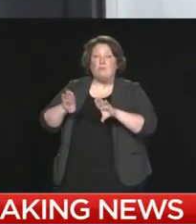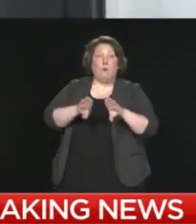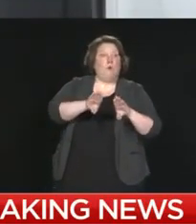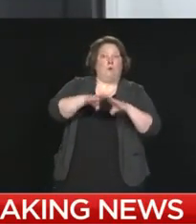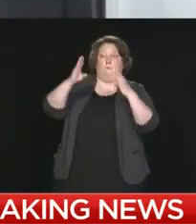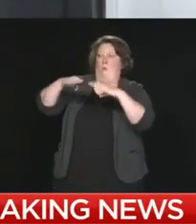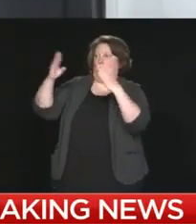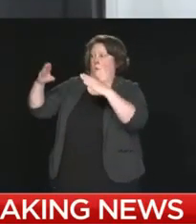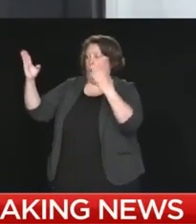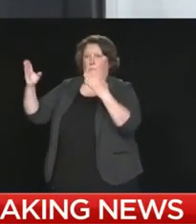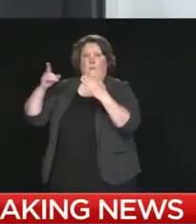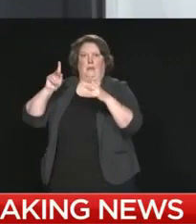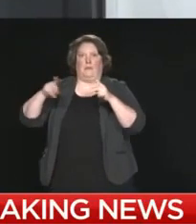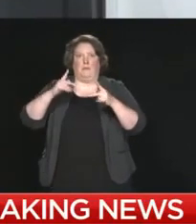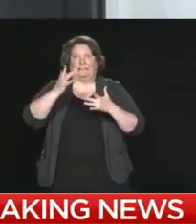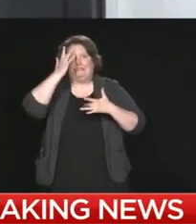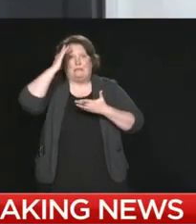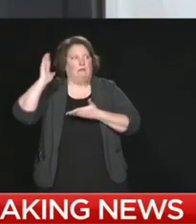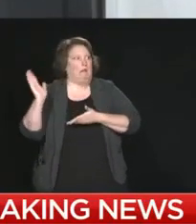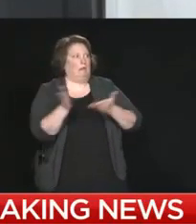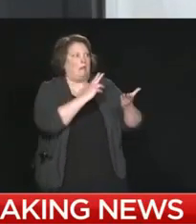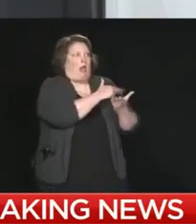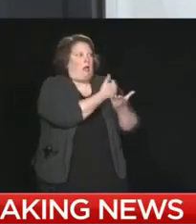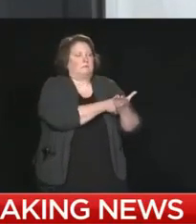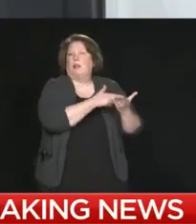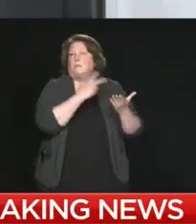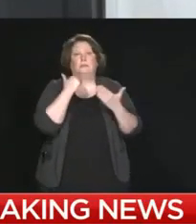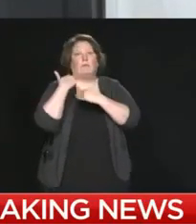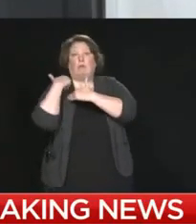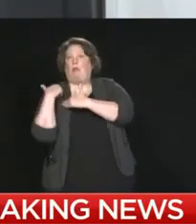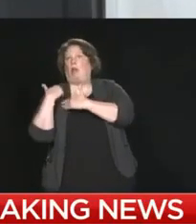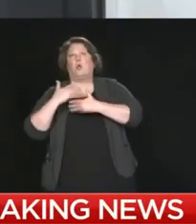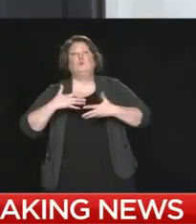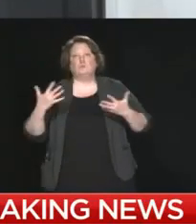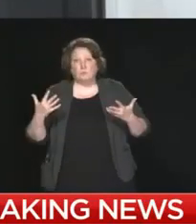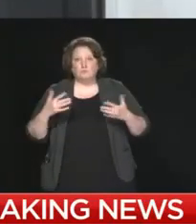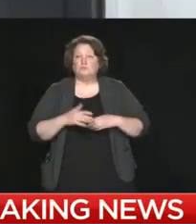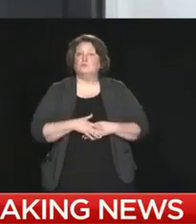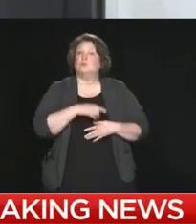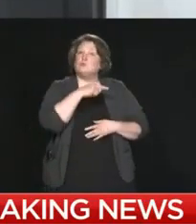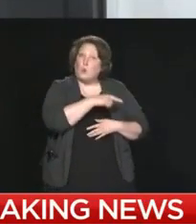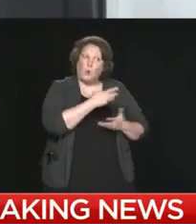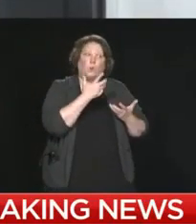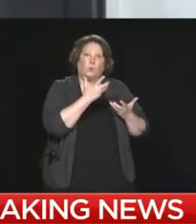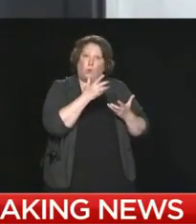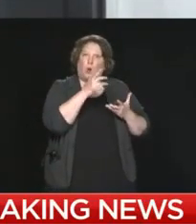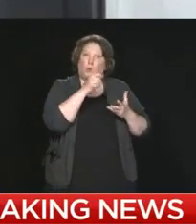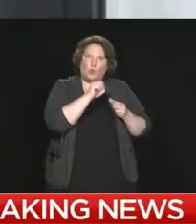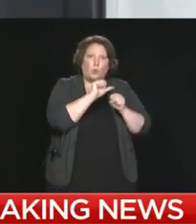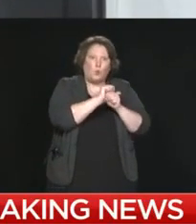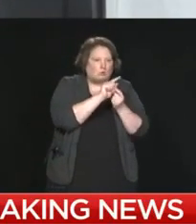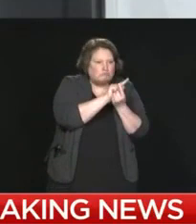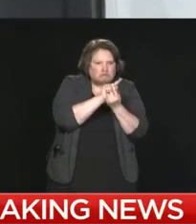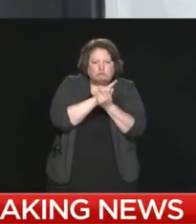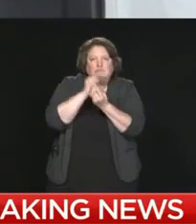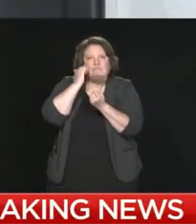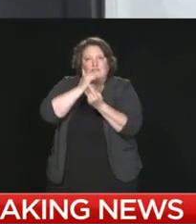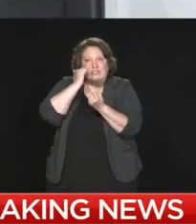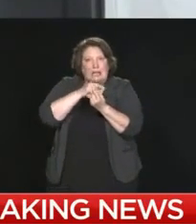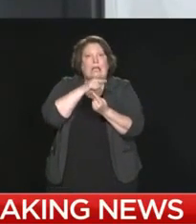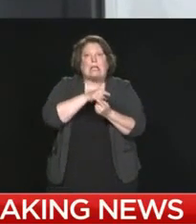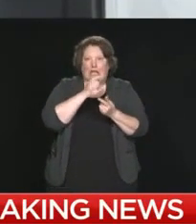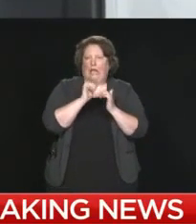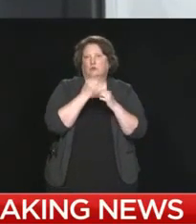analyze them, to make sure our frontline workers can continue to do their jobs safely. Joseph Ribkoff, a